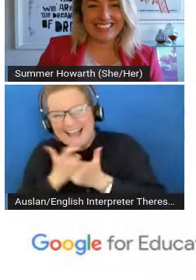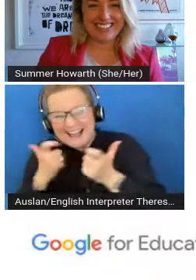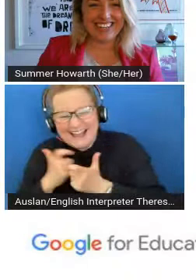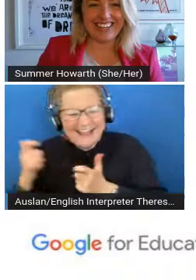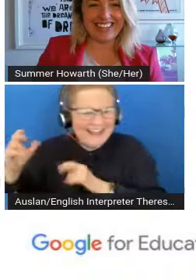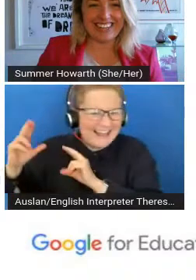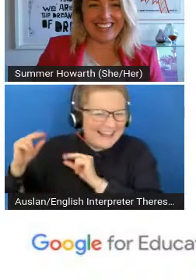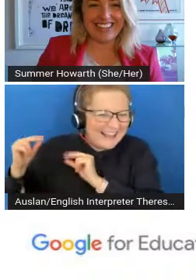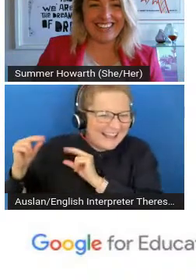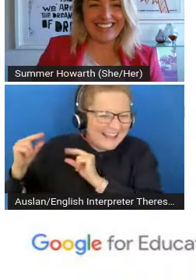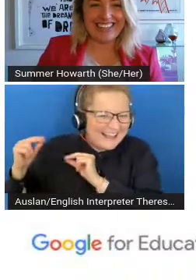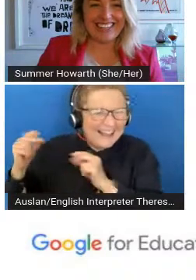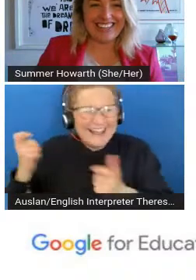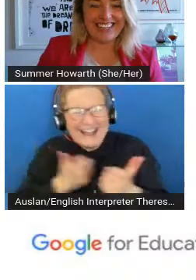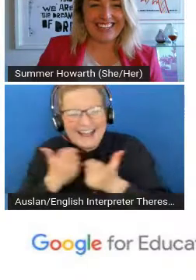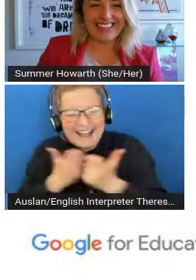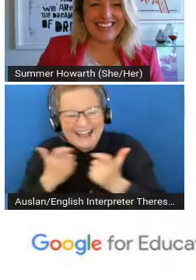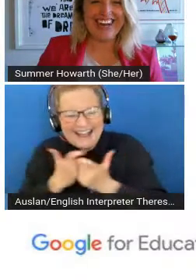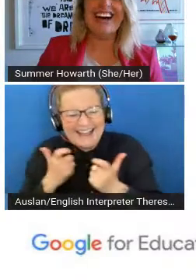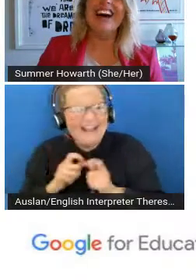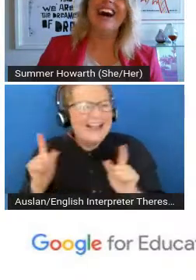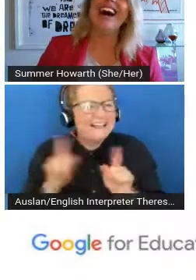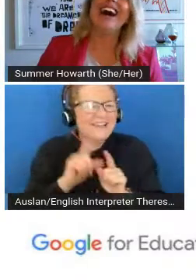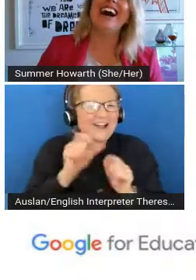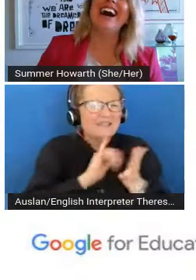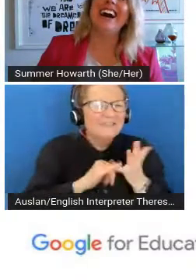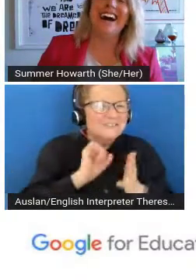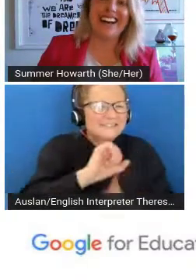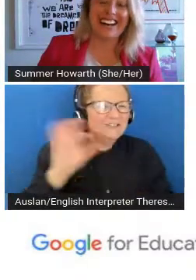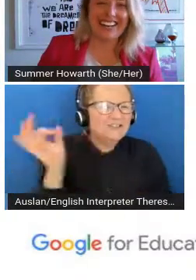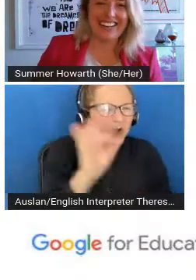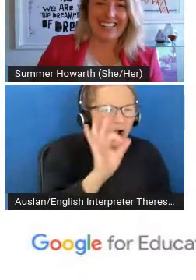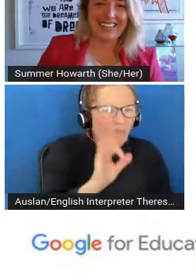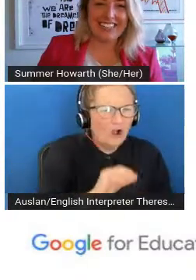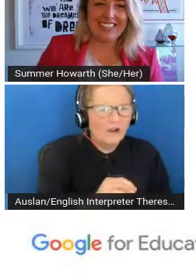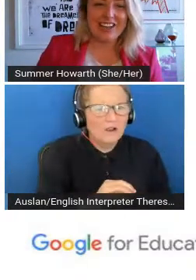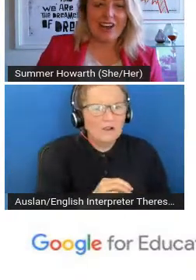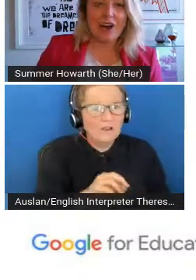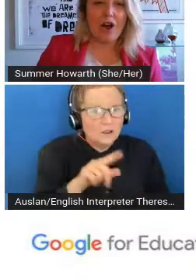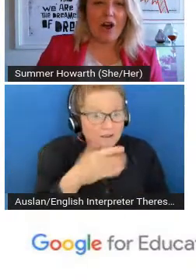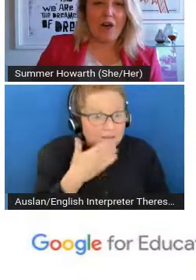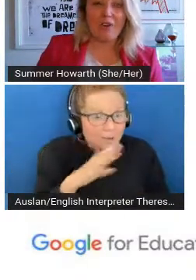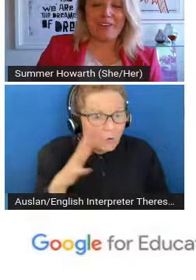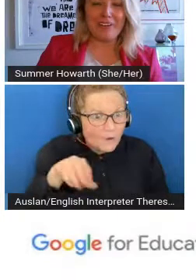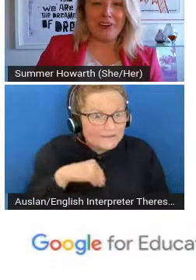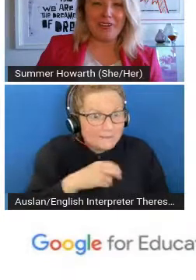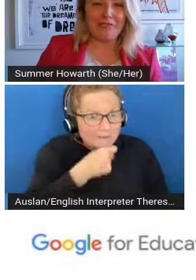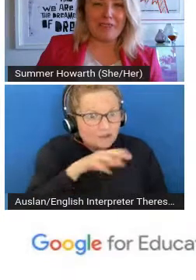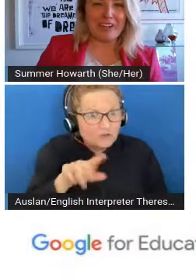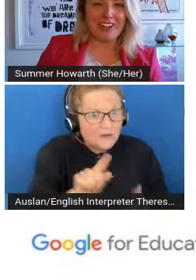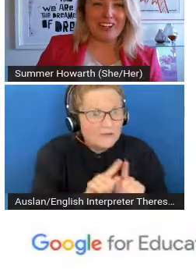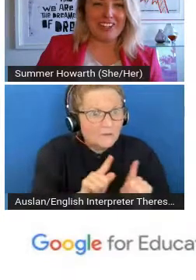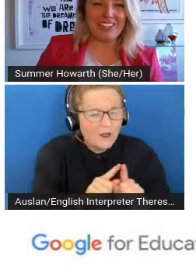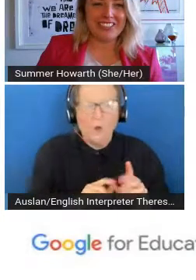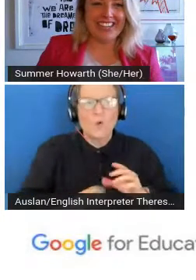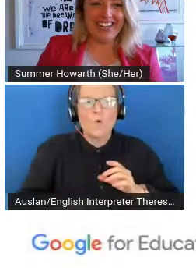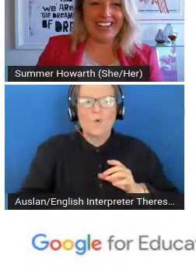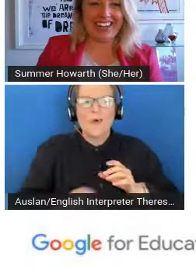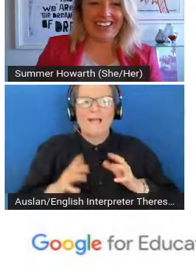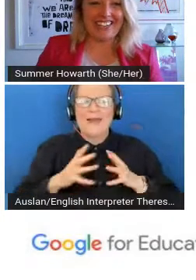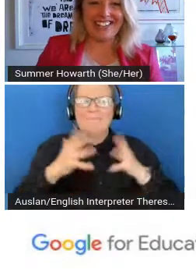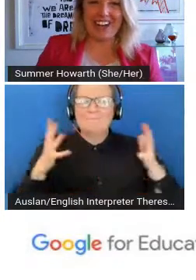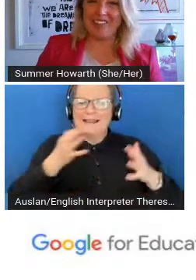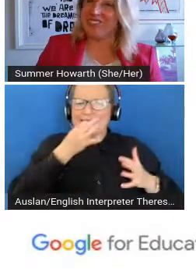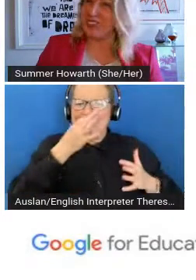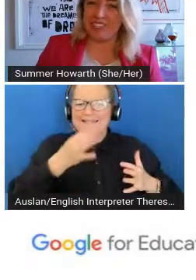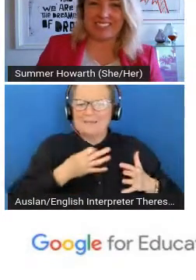It's like Chris's dog. I can't. Except will you take the kids too, Summer? Okay. Oh, big call. Big call.